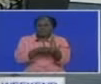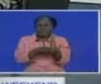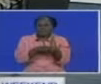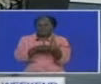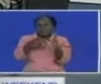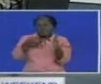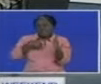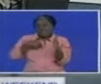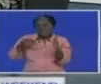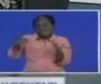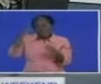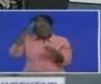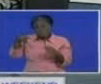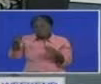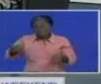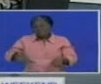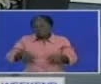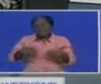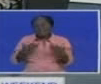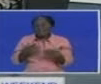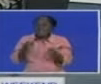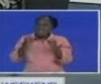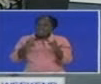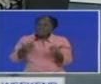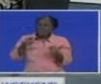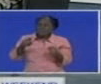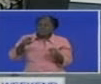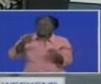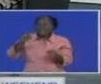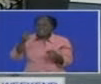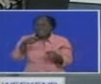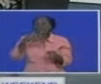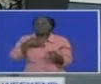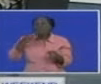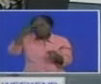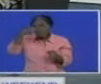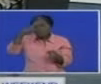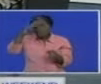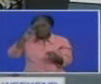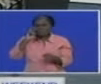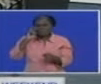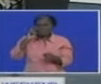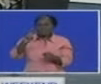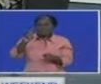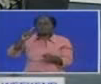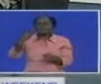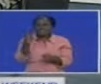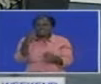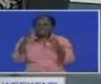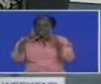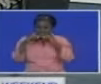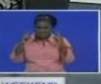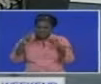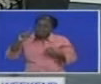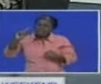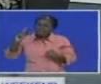lives, because in Kenya, if you want to know what's a foreign policy of any leader, you have to look at his first statements. So the